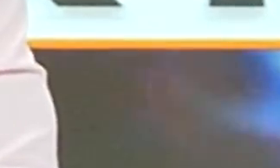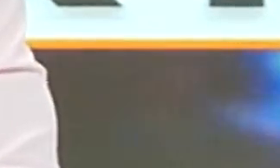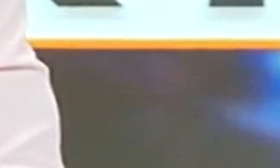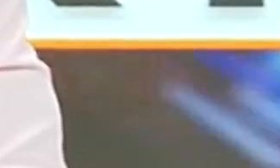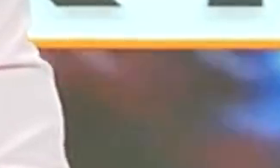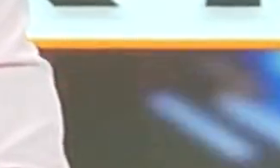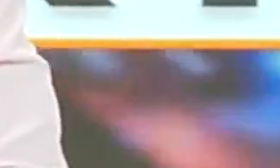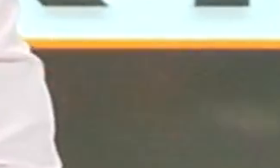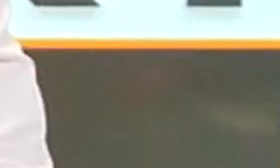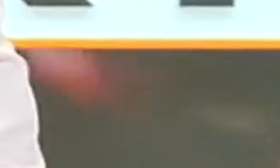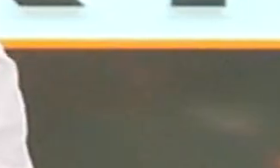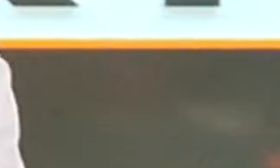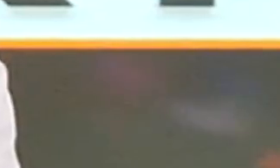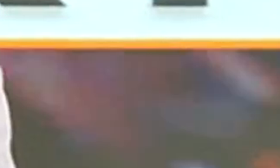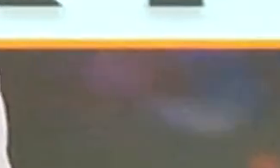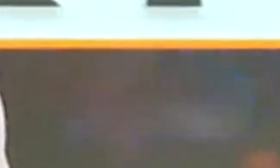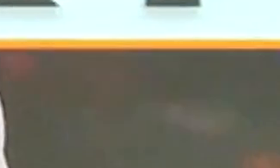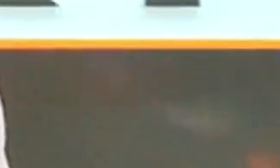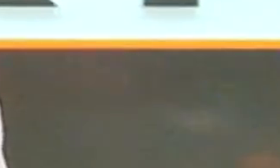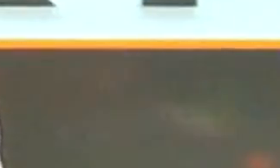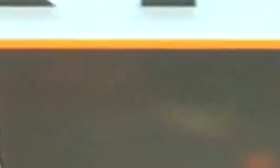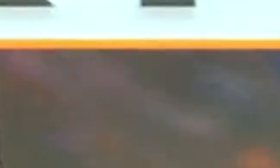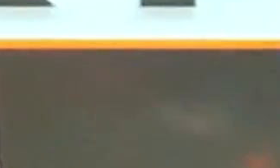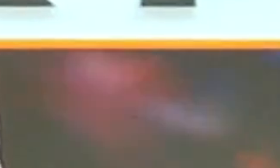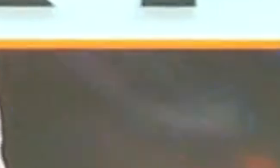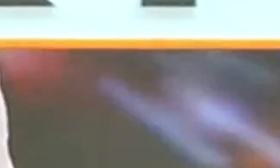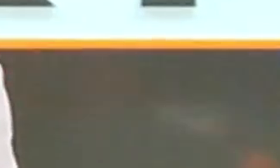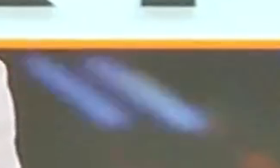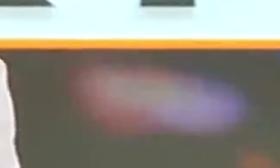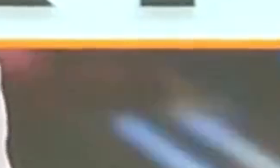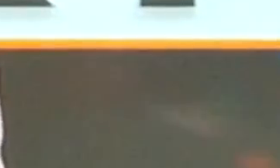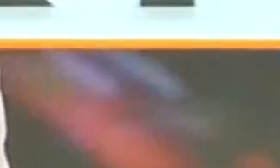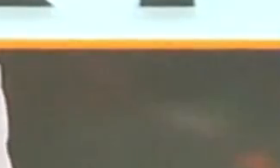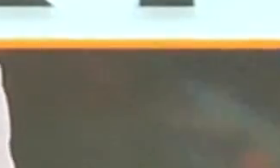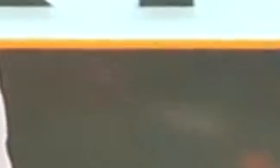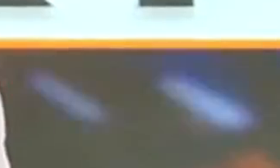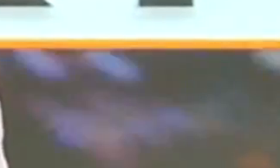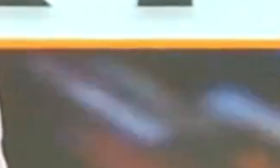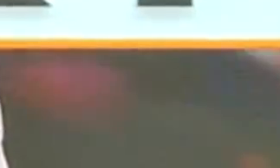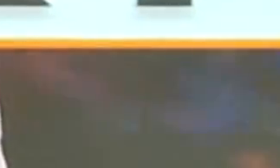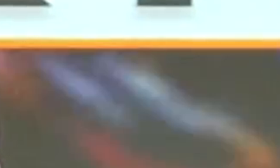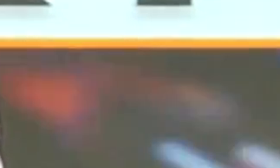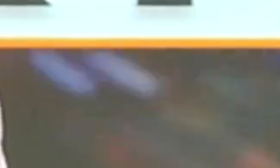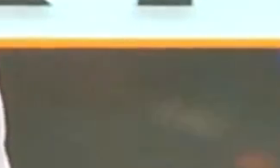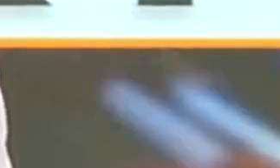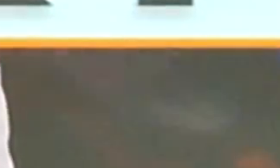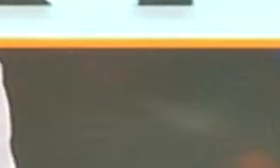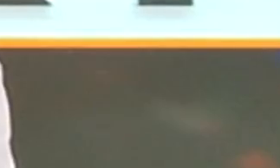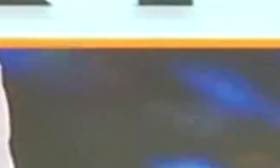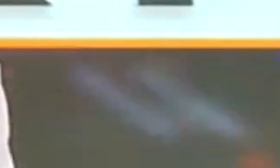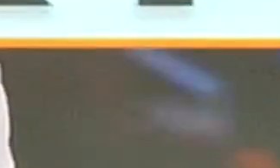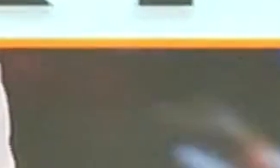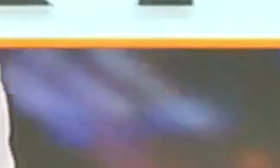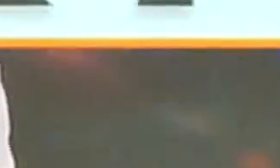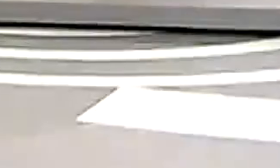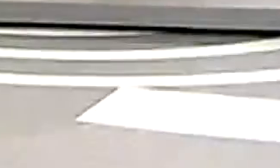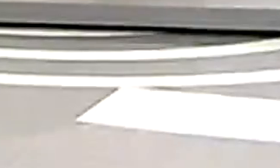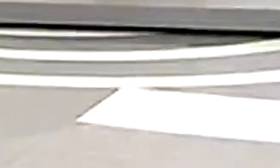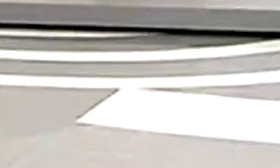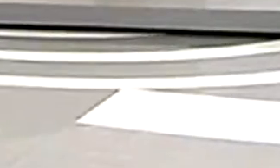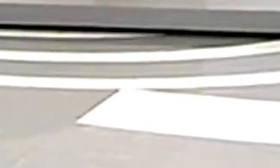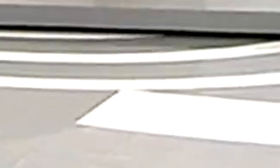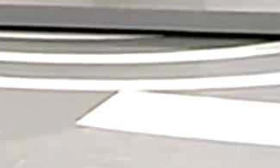Samuel Kobi, a chair for NCIC, is here with us in studio. Thank you so much for making time. It's a pleasure. Evida Elizabeth Atien is also here with us. She's a women's